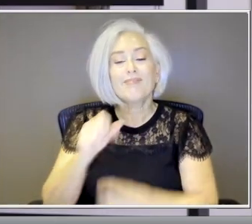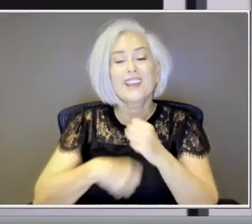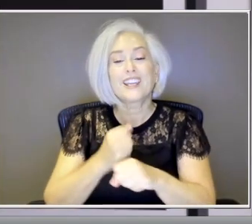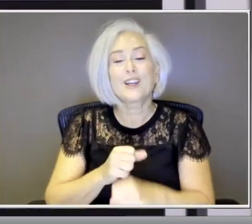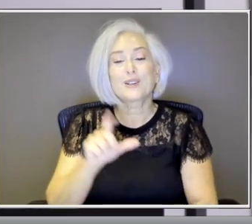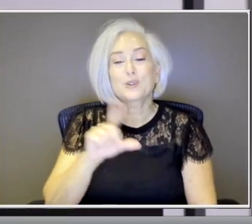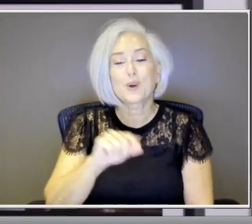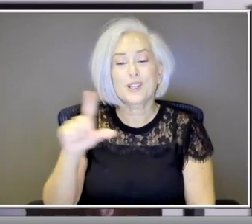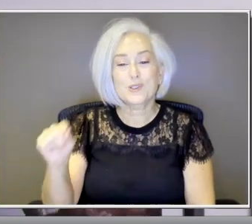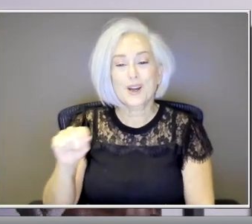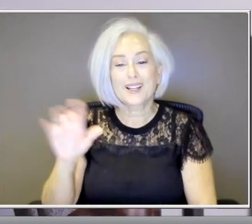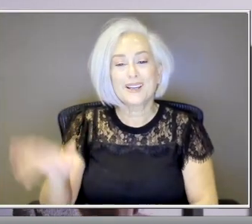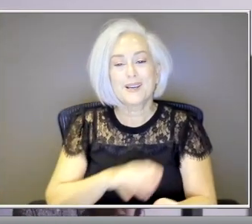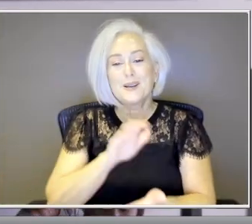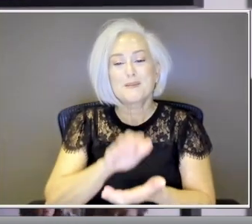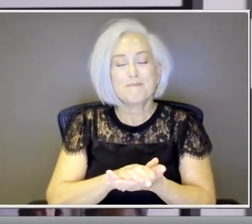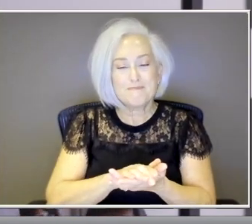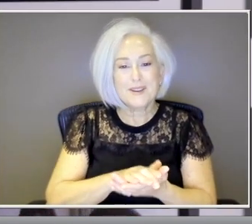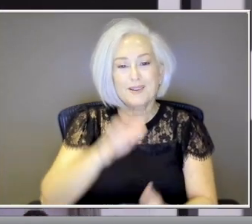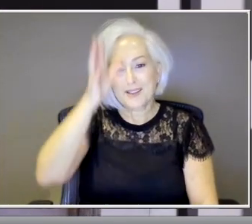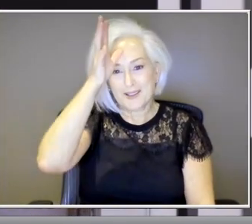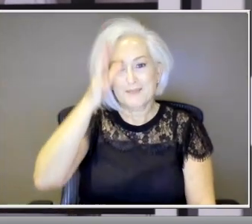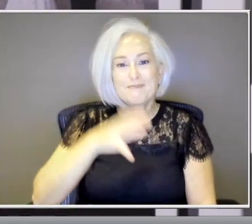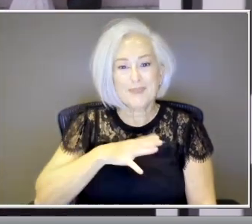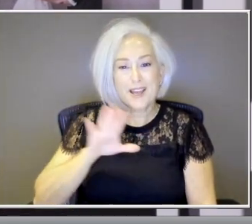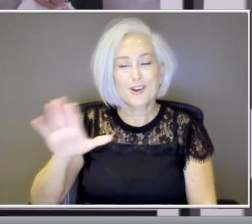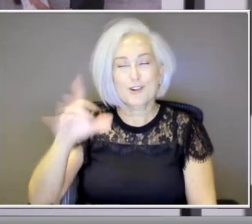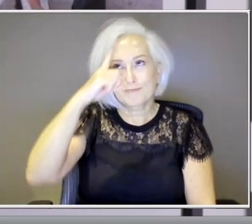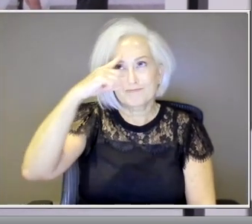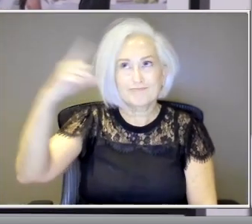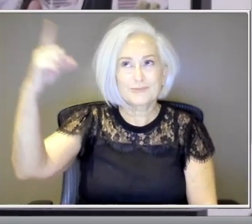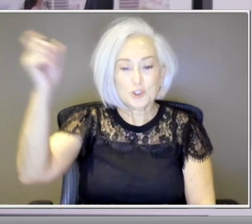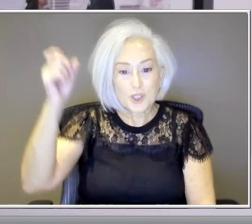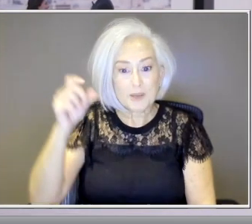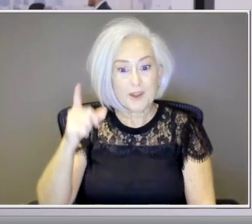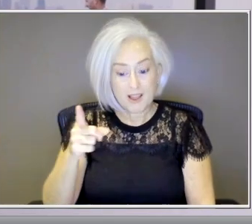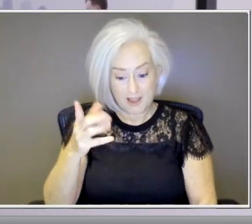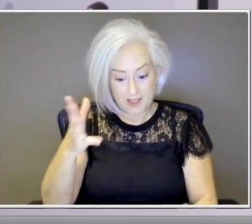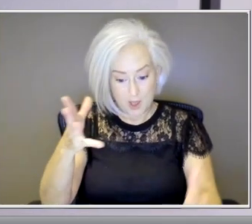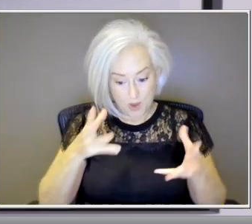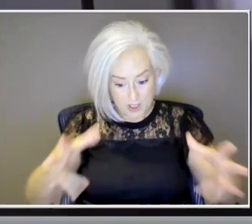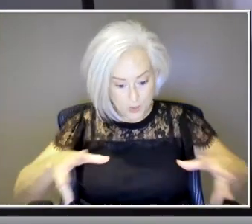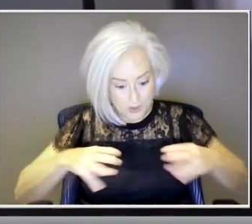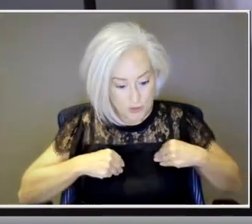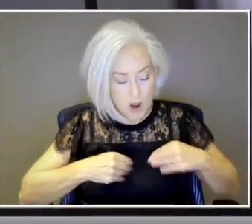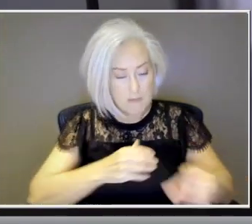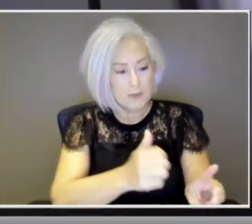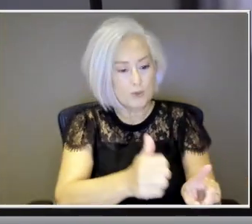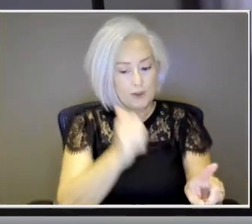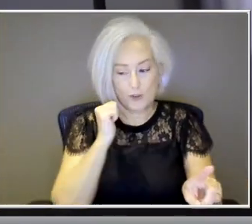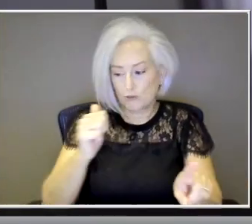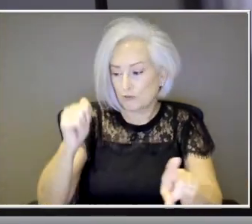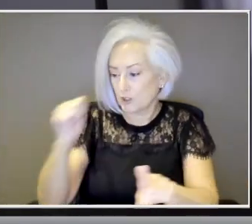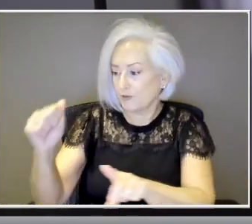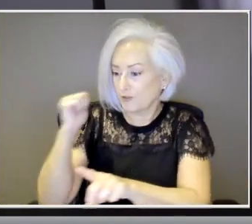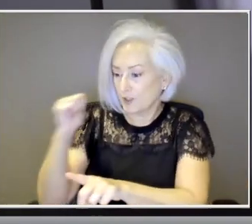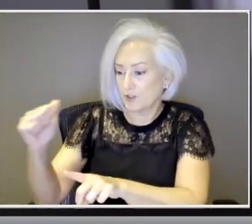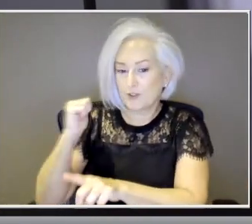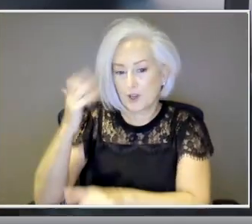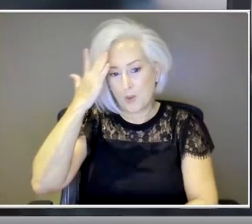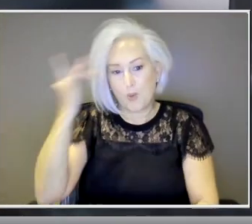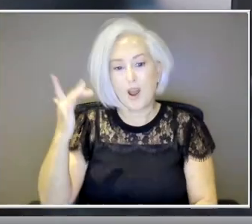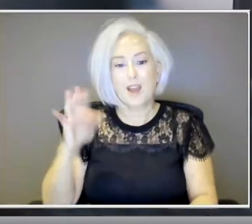dreams. And when they tried to adopt a baby, they were refused by every agency because of Haley's health